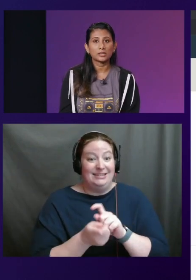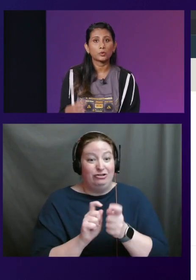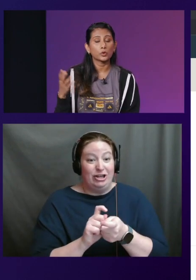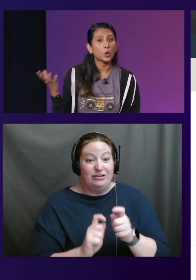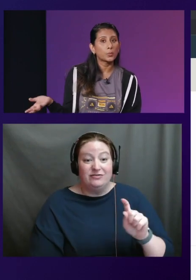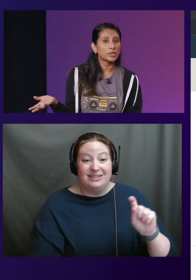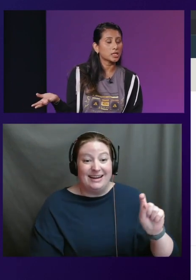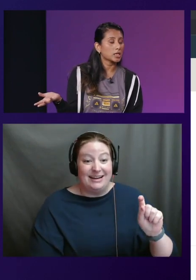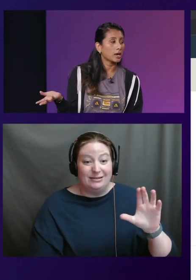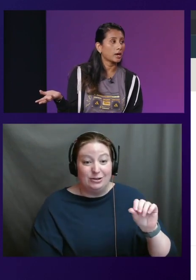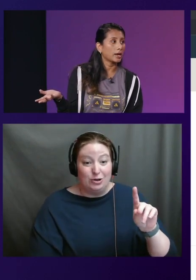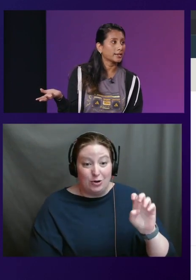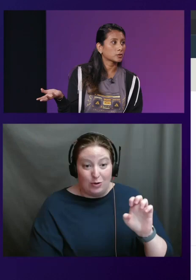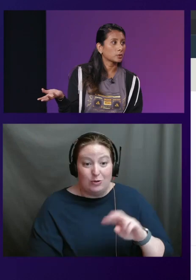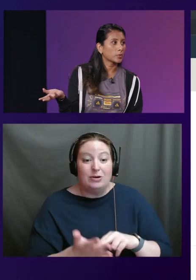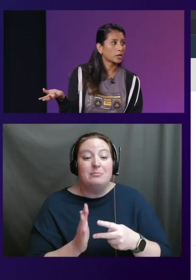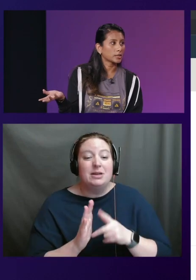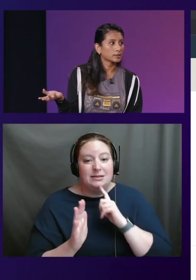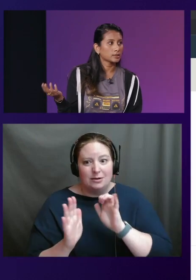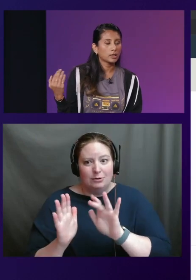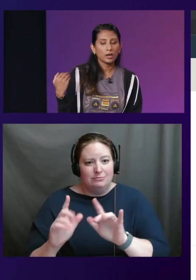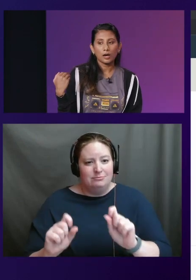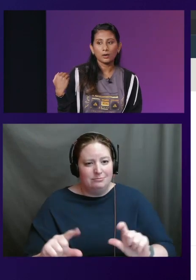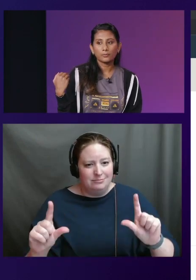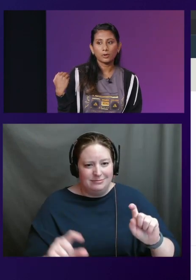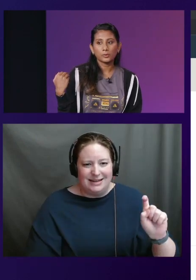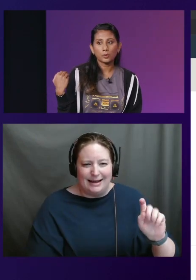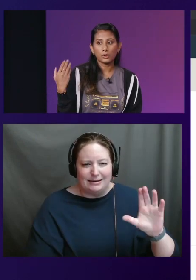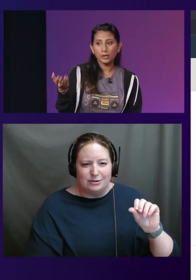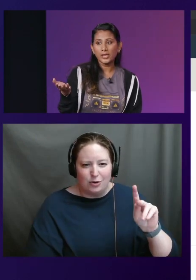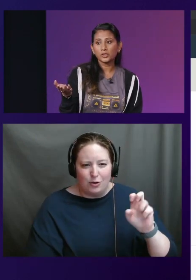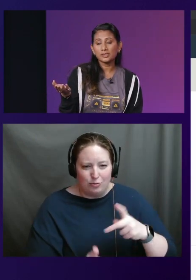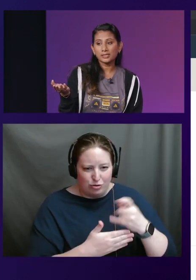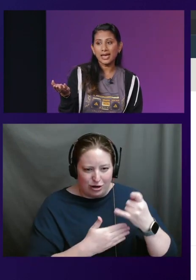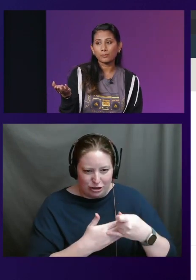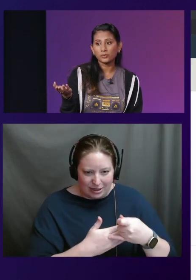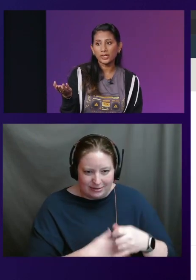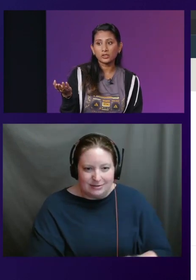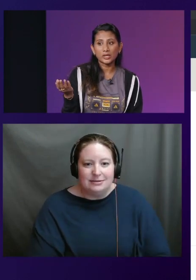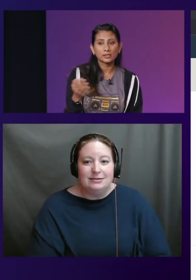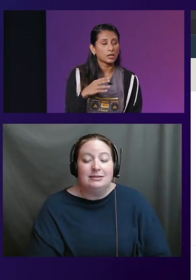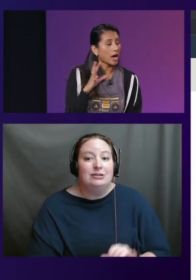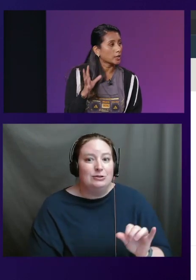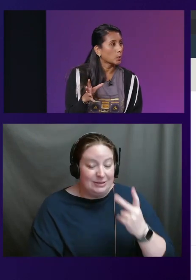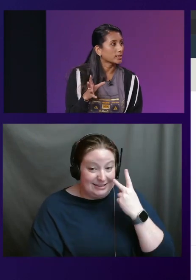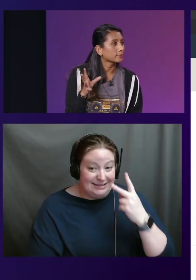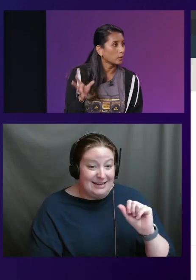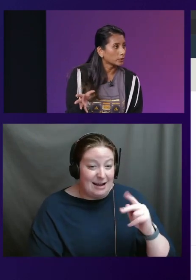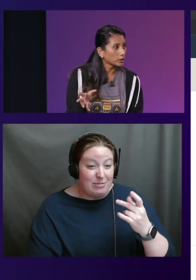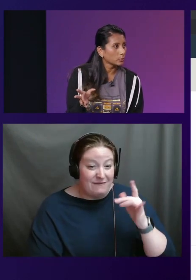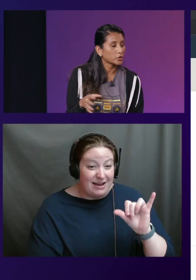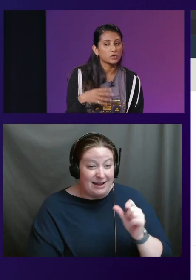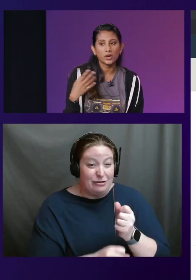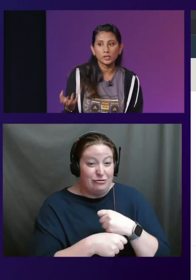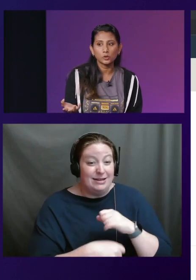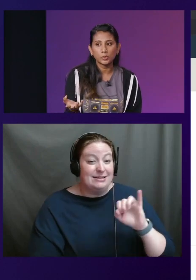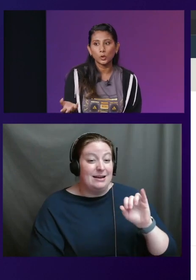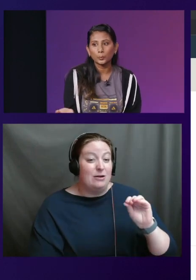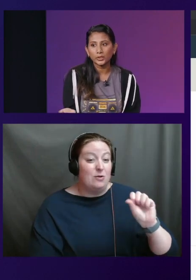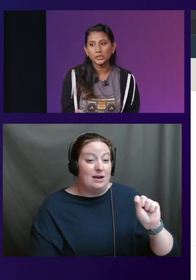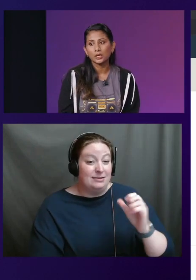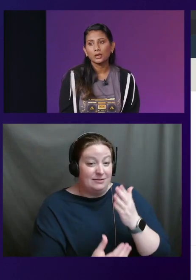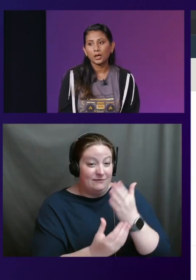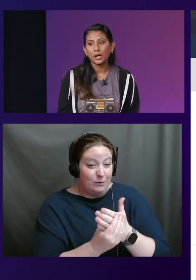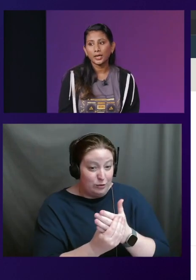that means I'm going to open the Xcode project. So as you can see, Amplify creates an iOS folder, which is ready to